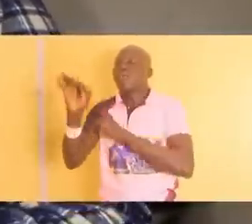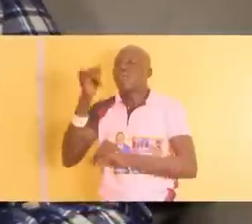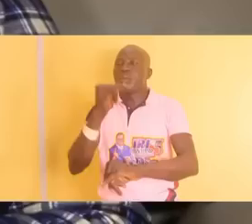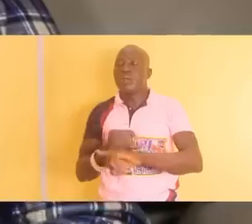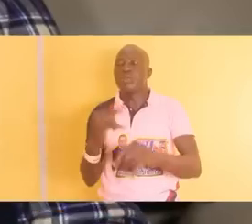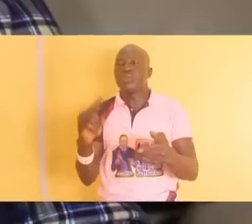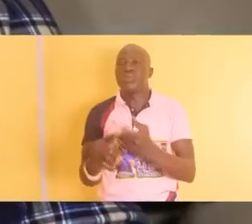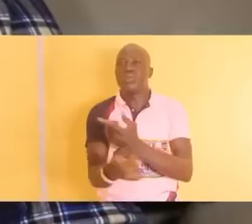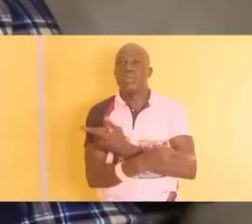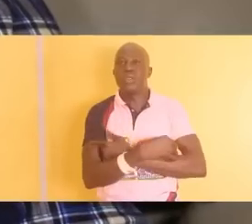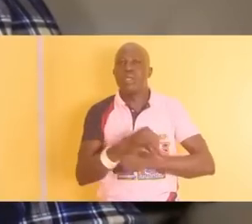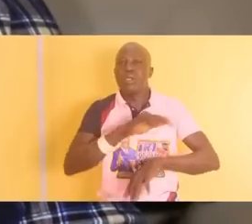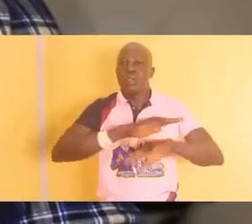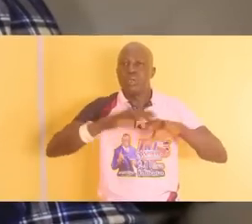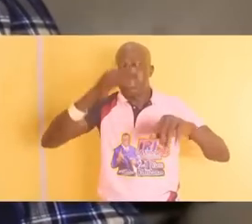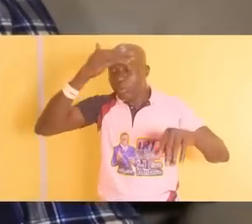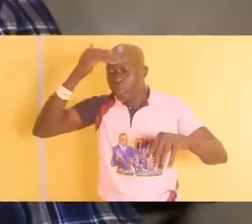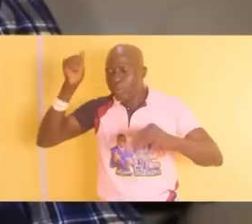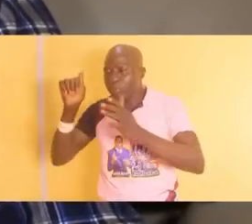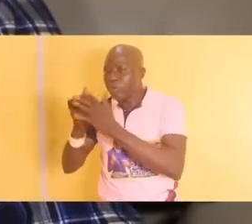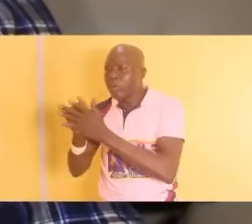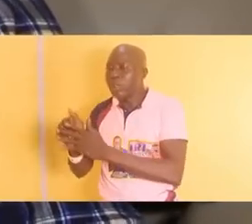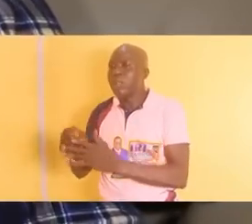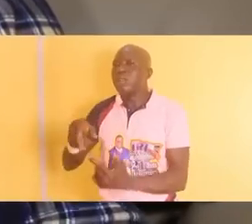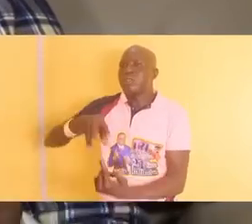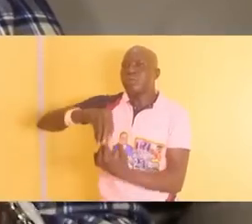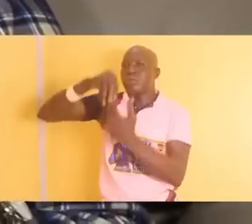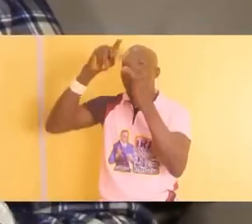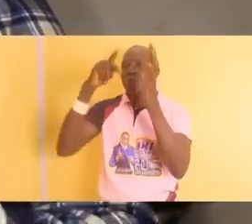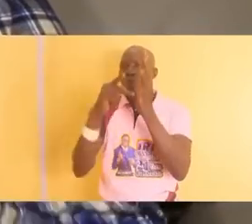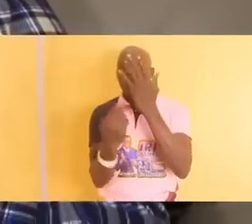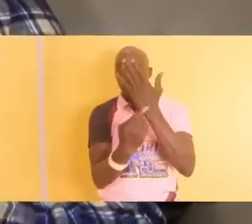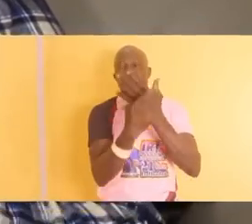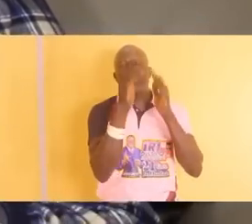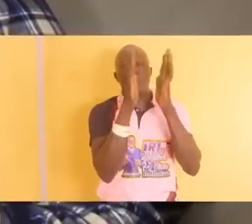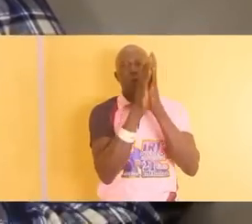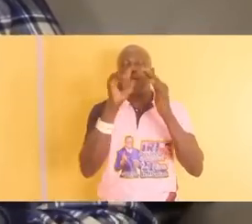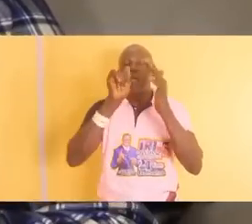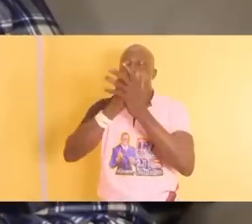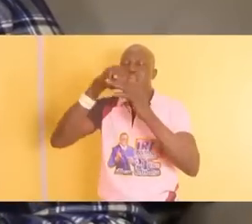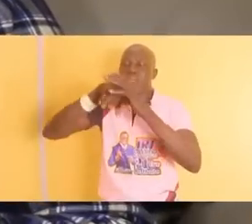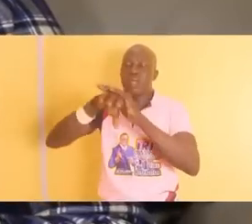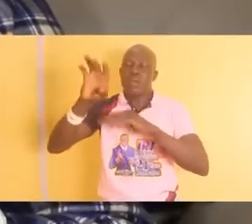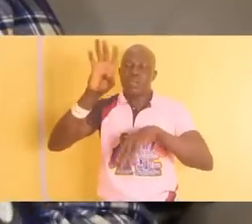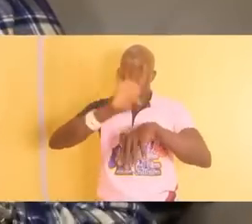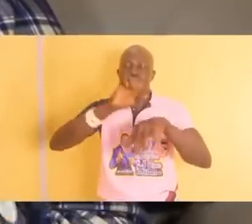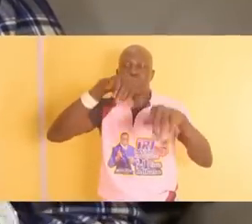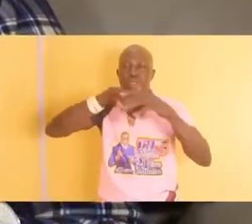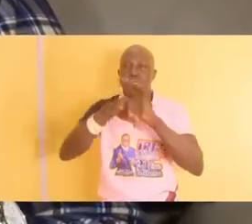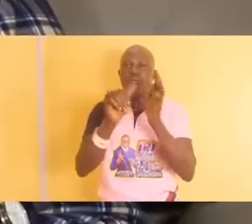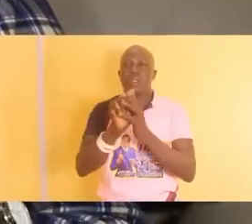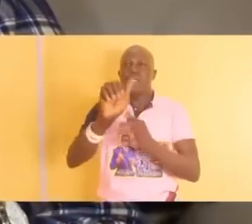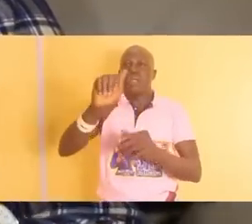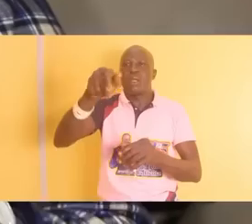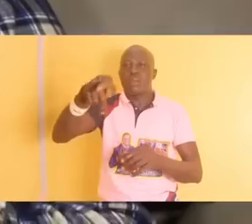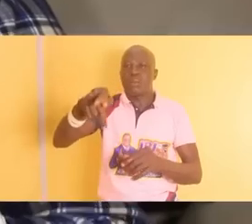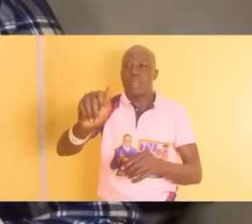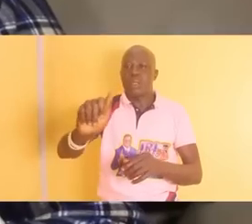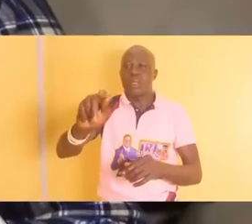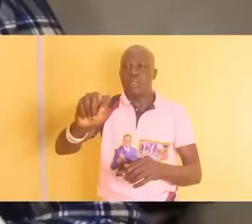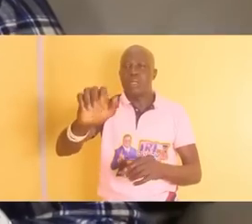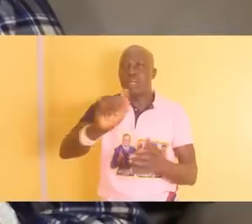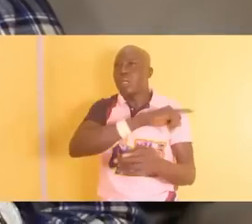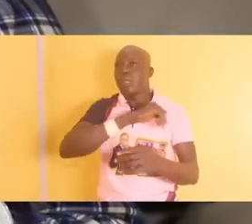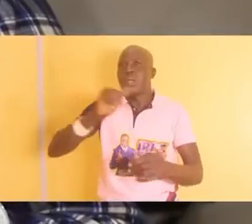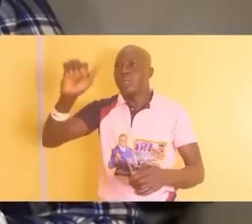Testimony. If you are in the battle today, don't forget that a special prayer is in our parish at Akata